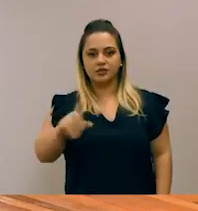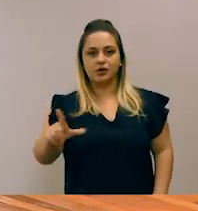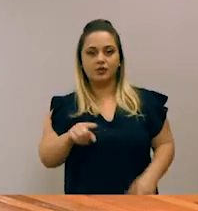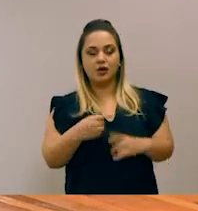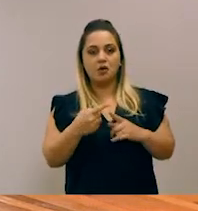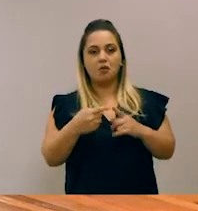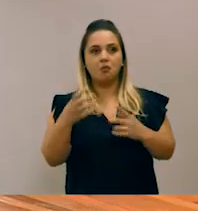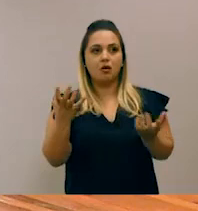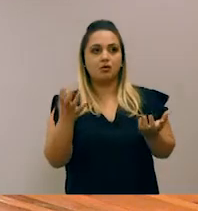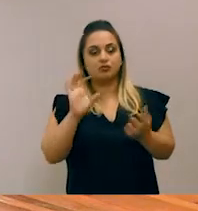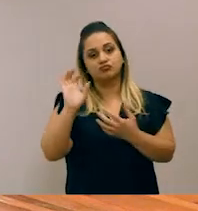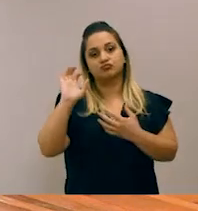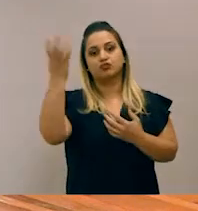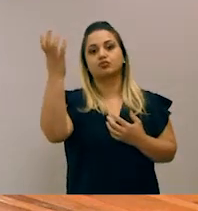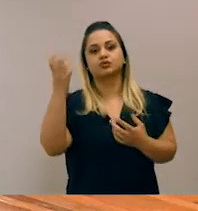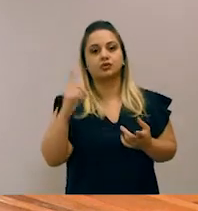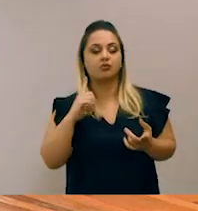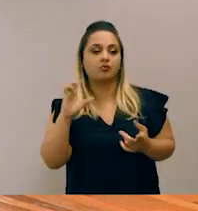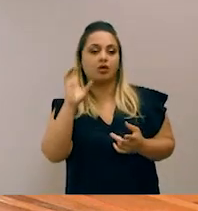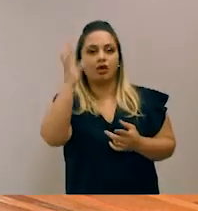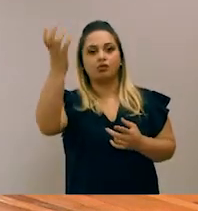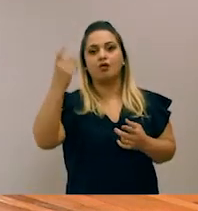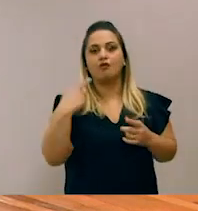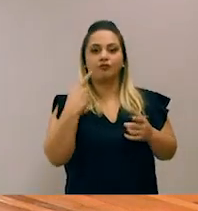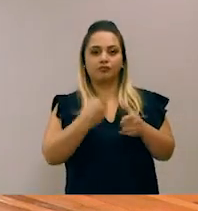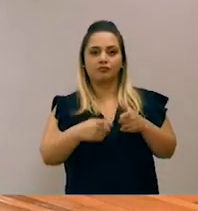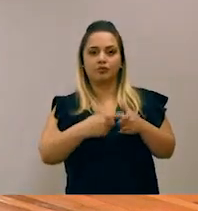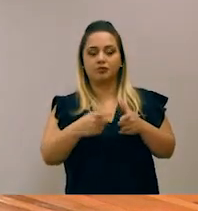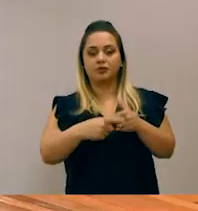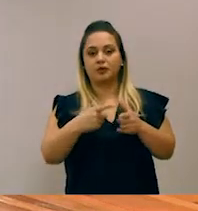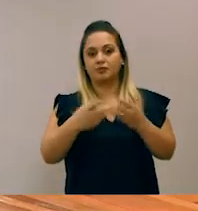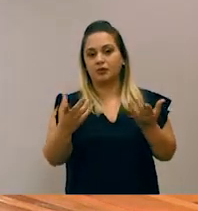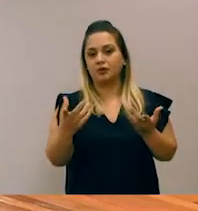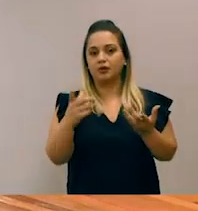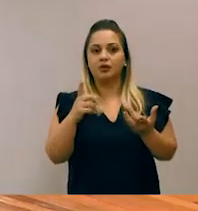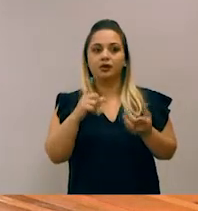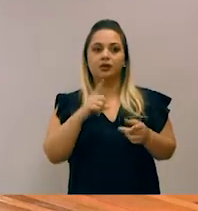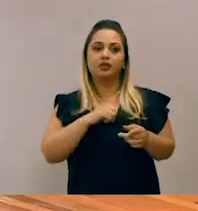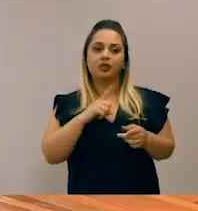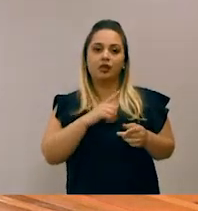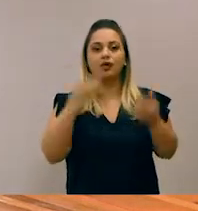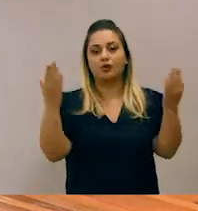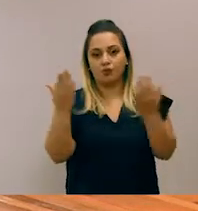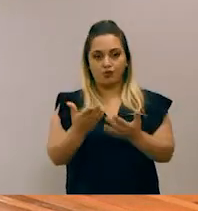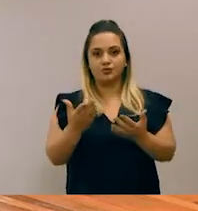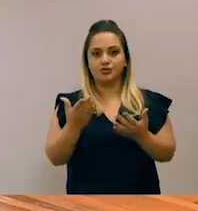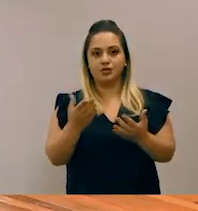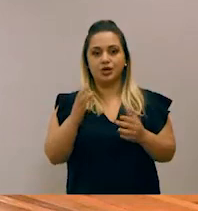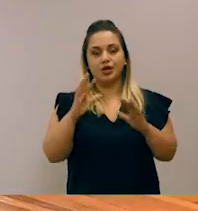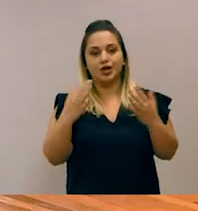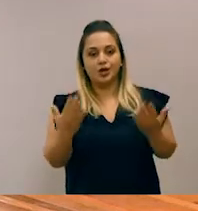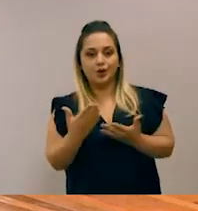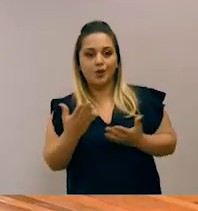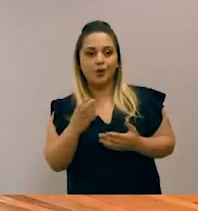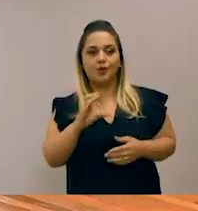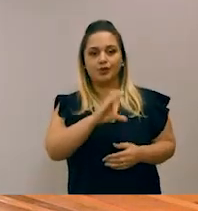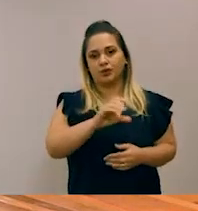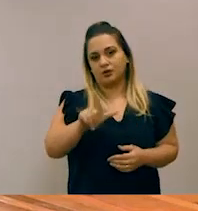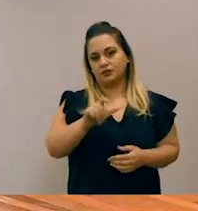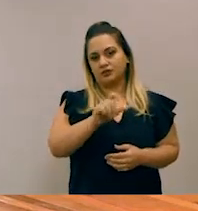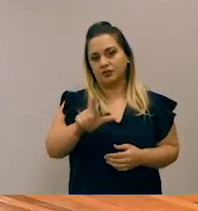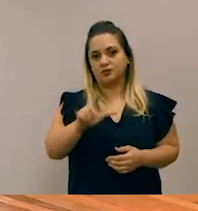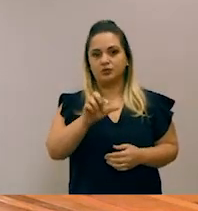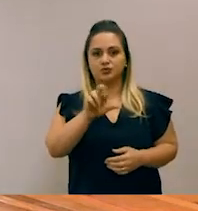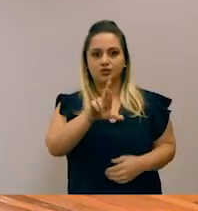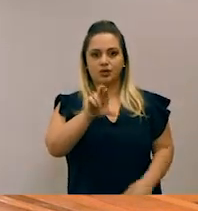anything else. It is a solution that will solve the problem that exists today